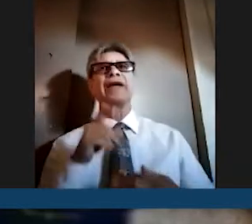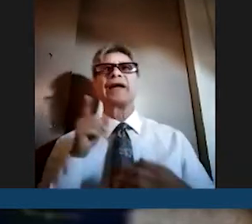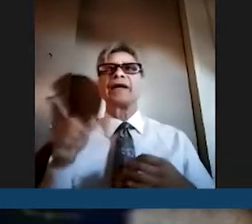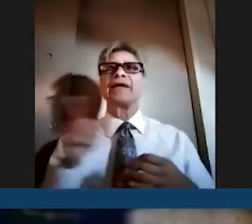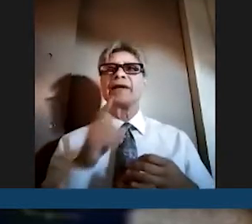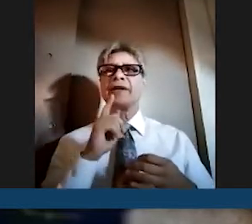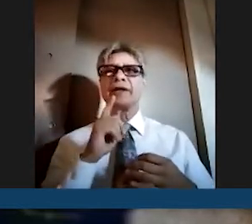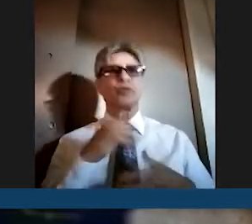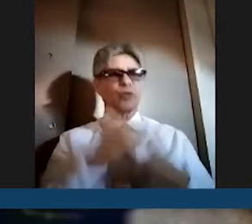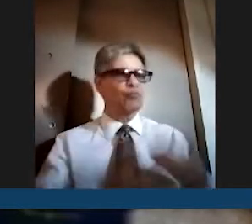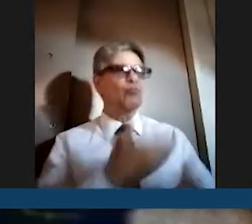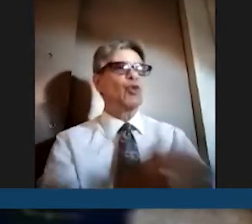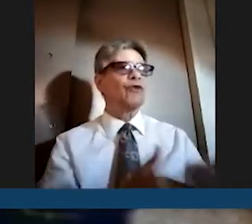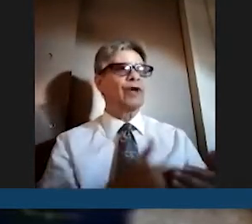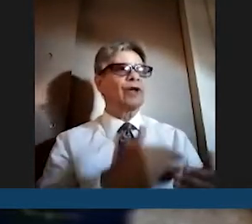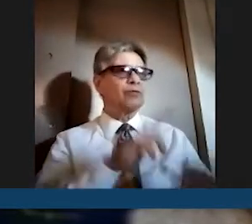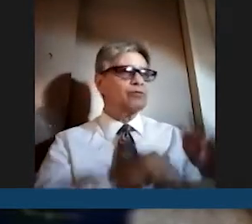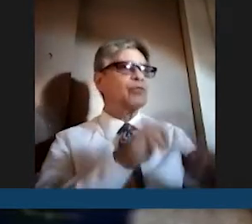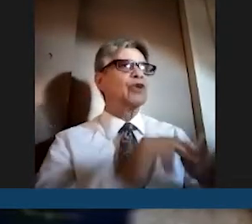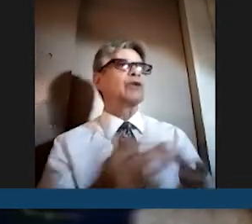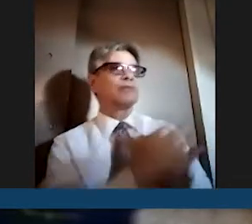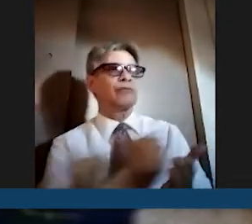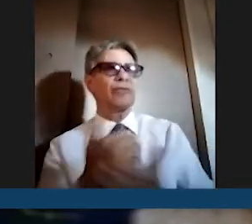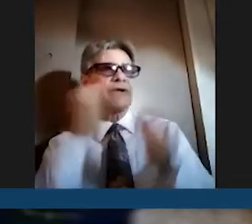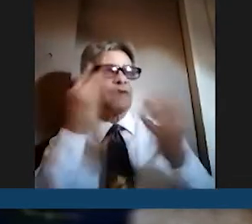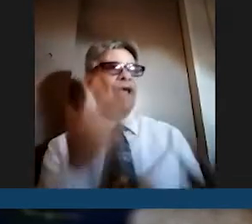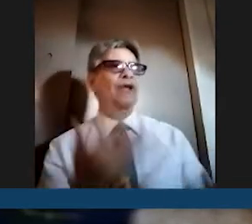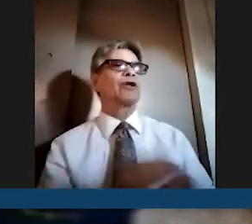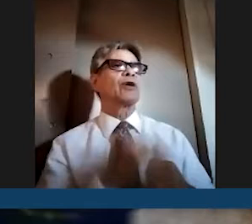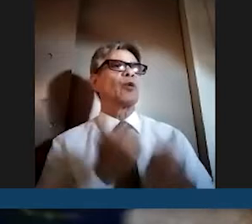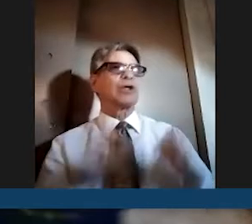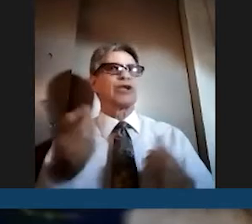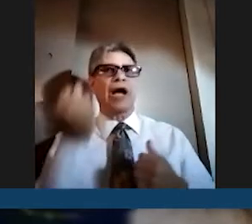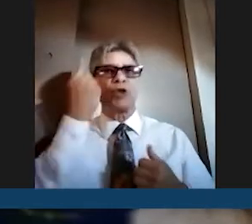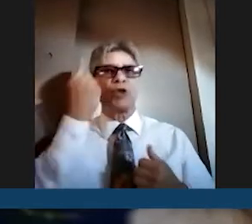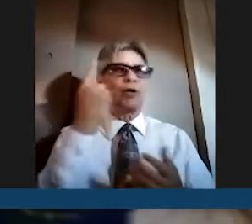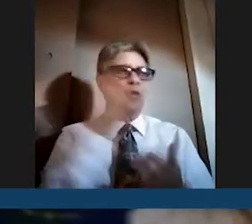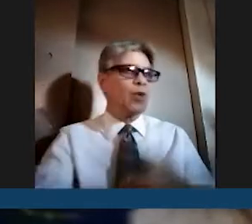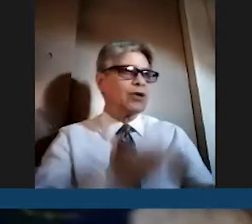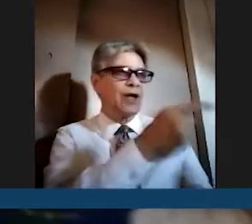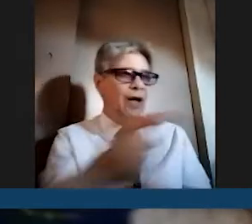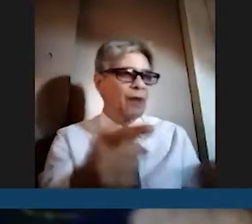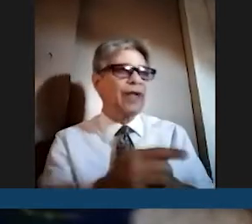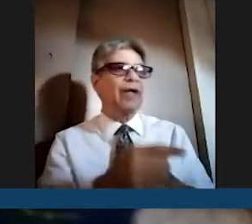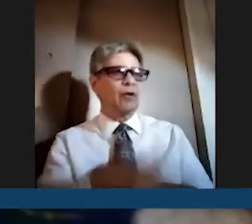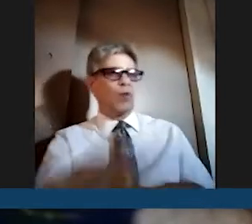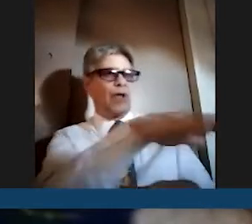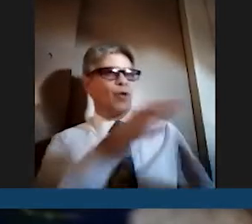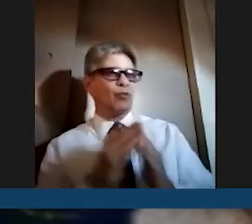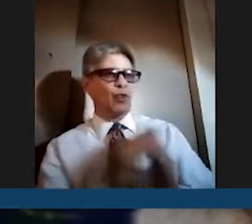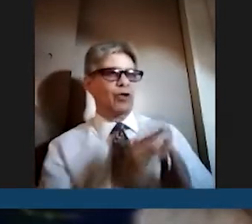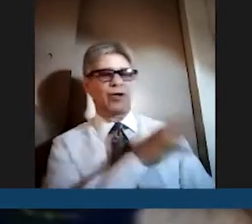building, bridging information from what he understood, what was happening to the community, and